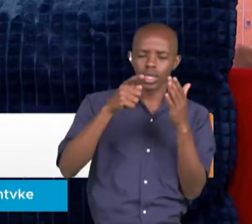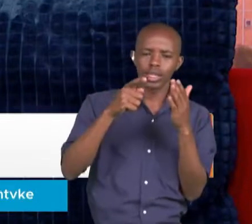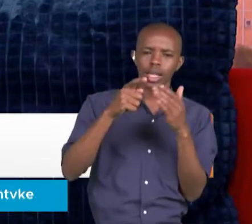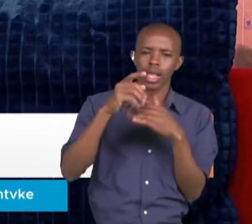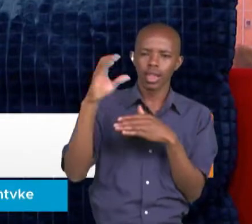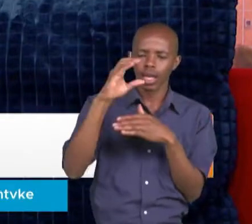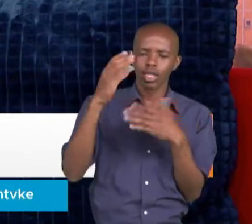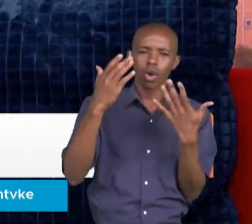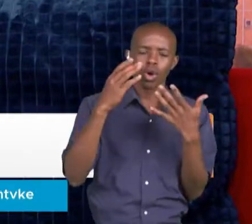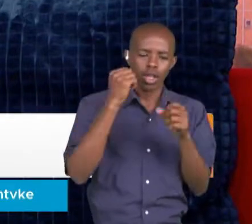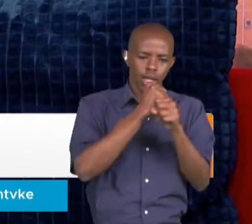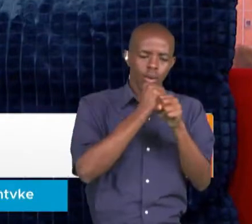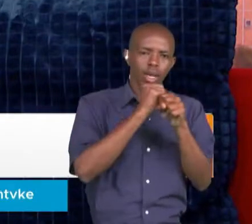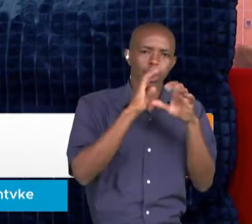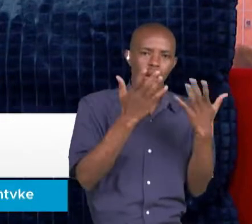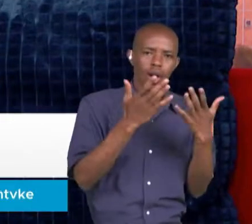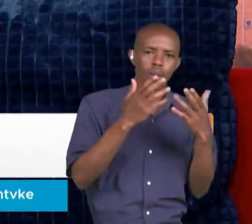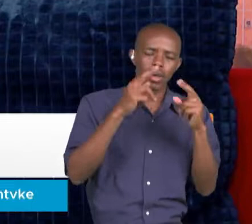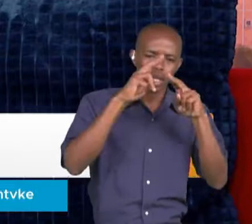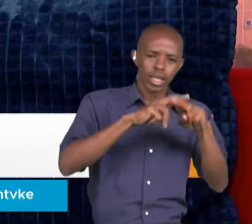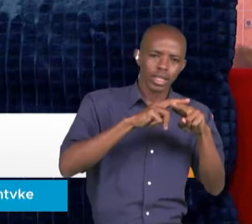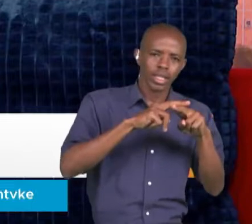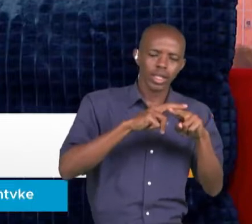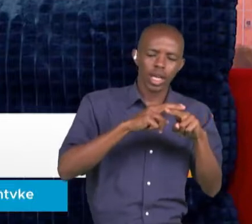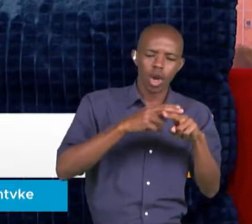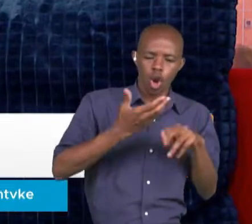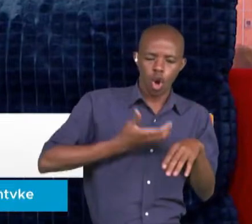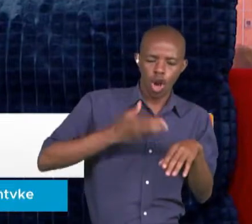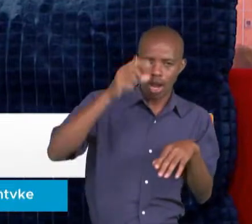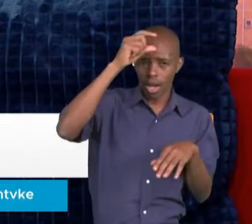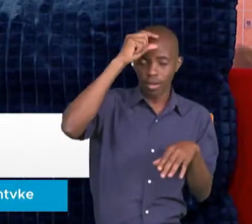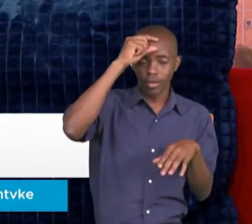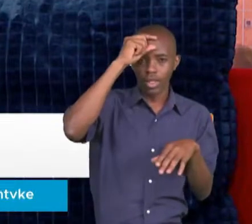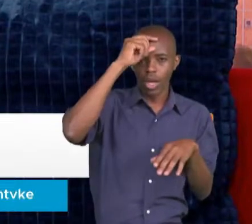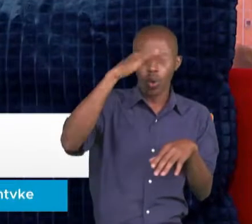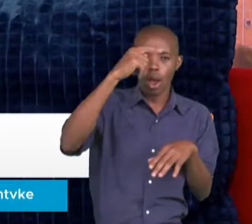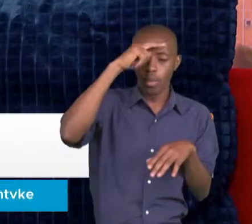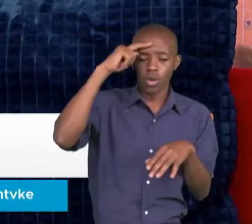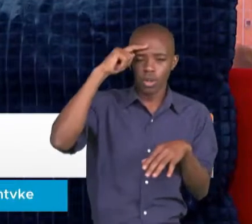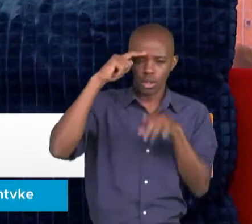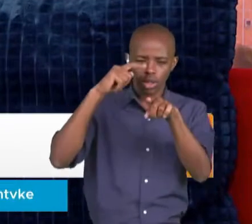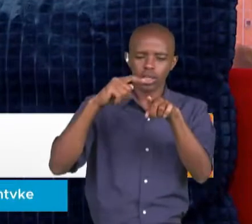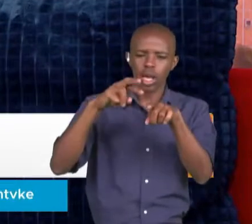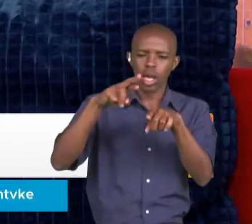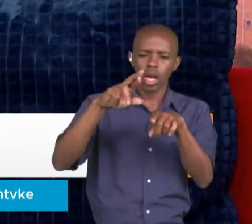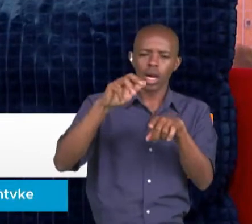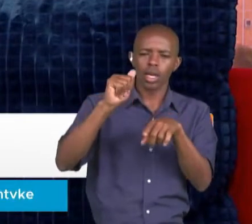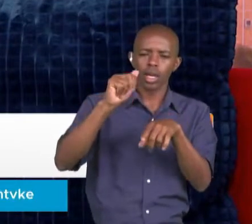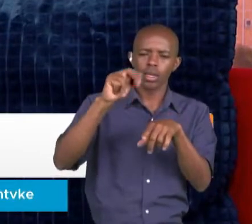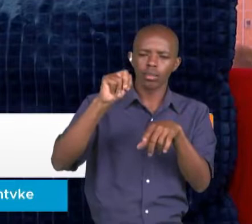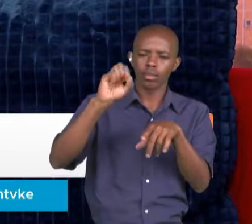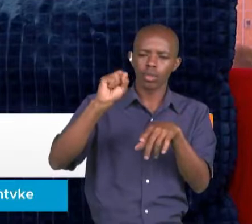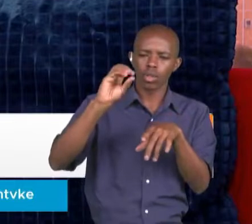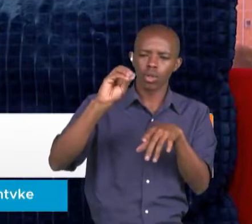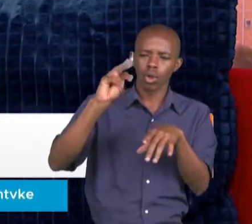the networks of ransom are. Yeah. Because they could sit within our very own government. It's true. You know, because when the ransom is shared, 150 million,